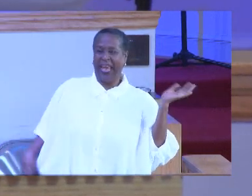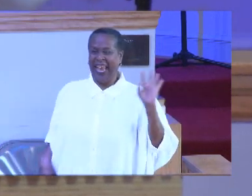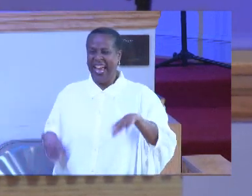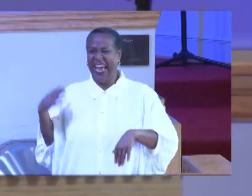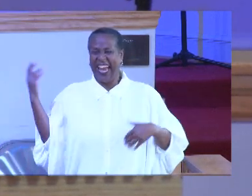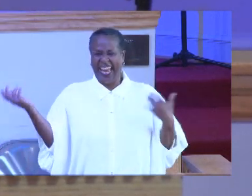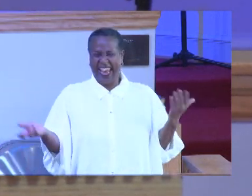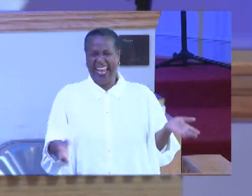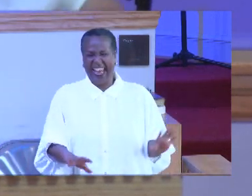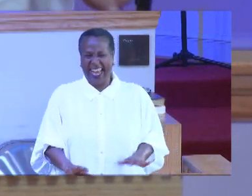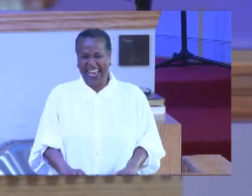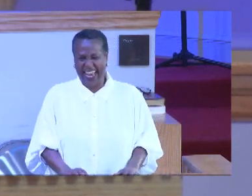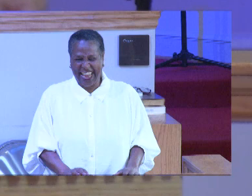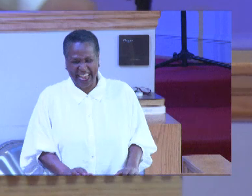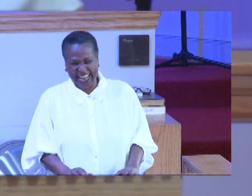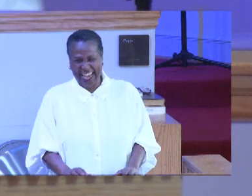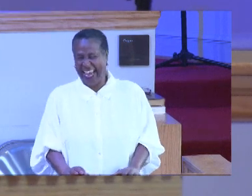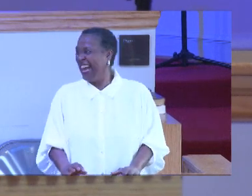and stuff.